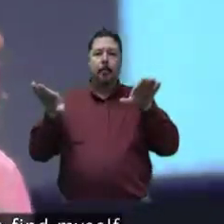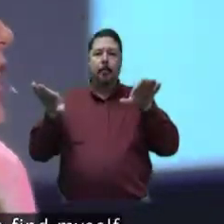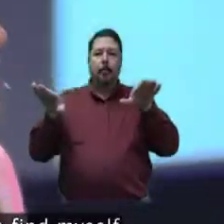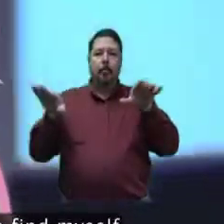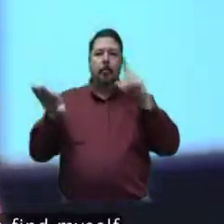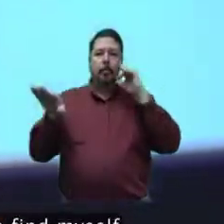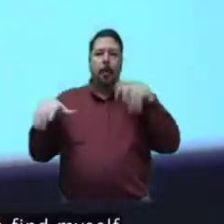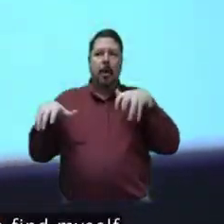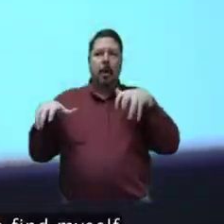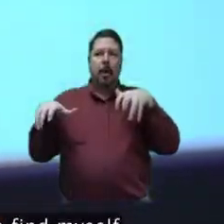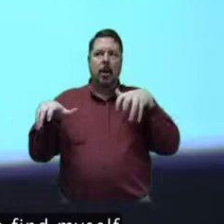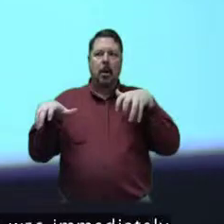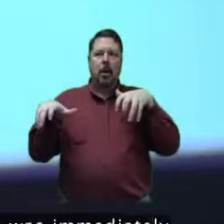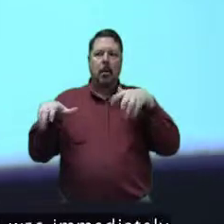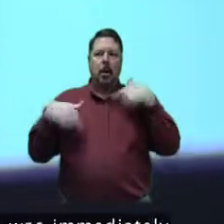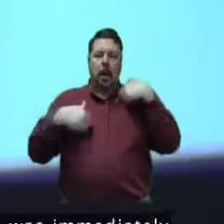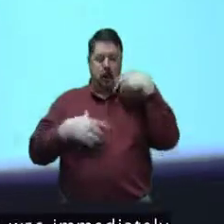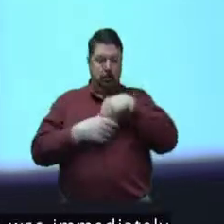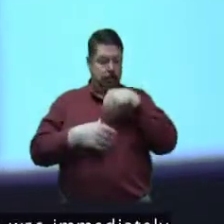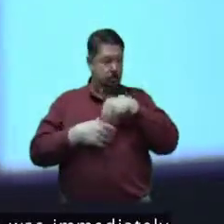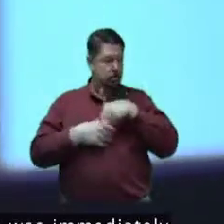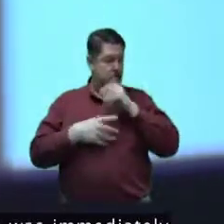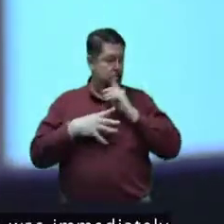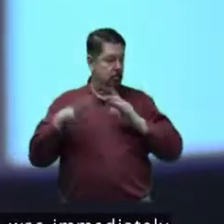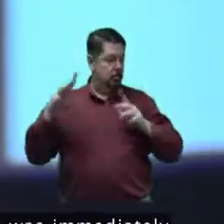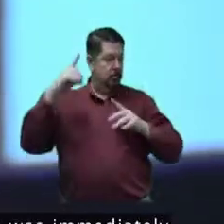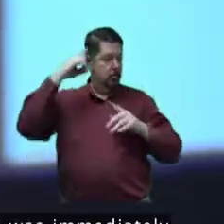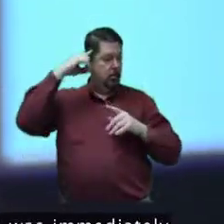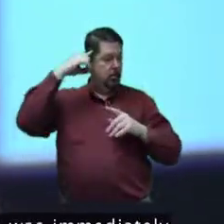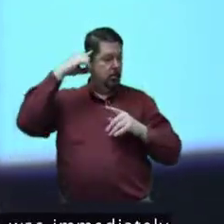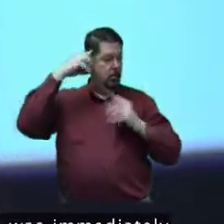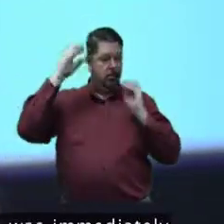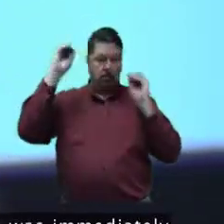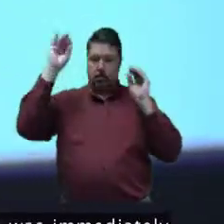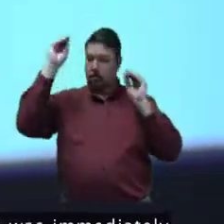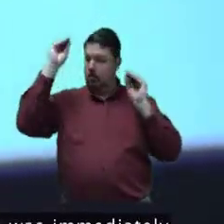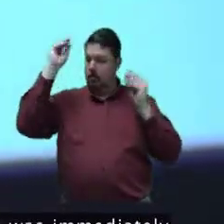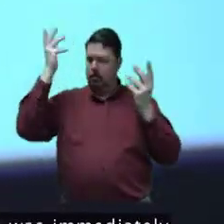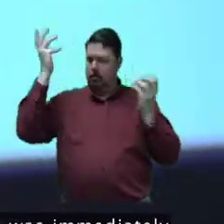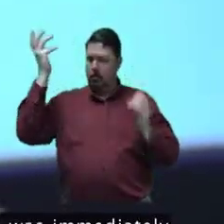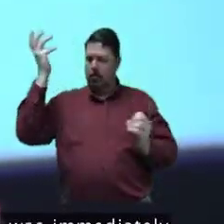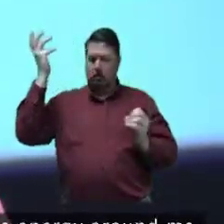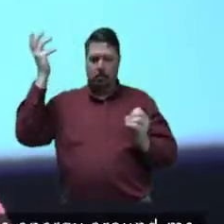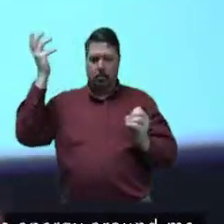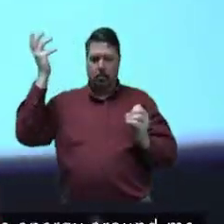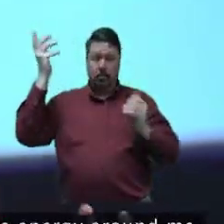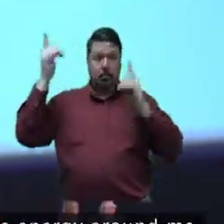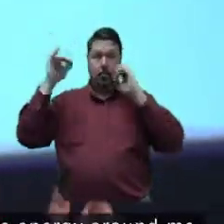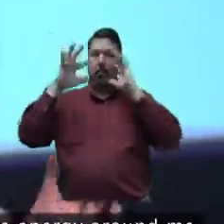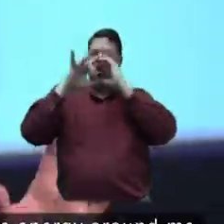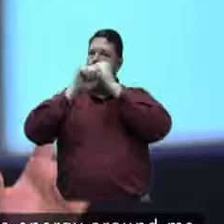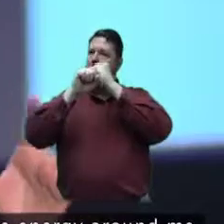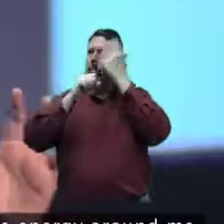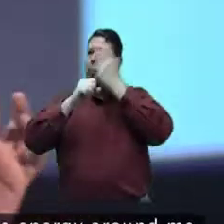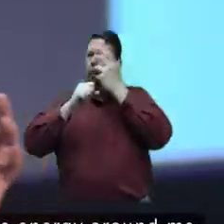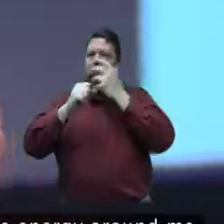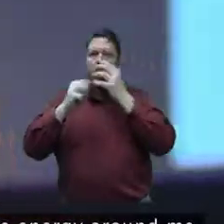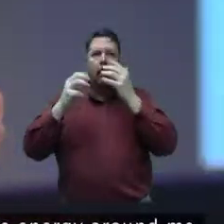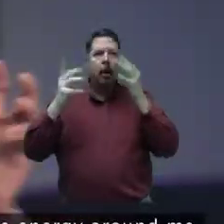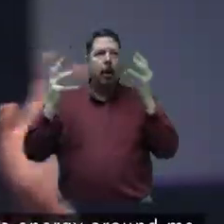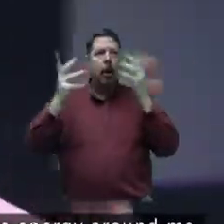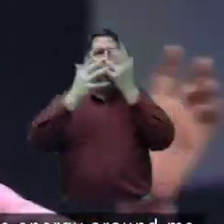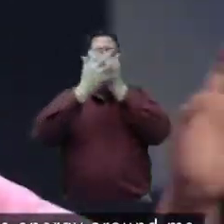I was shocked to find myself inside of a silent mind. But then I was immediately captivated